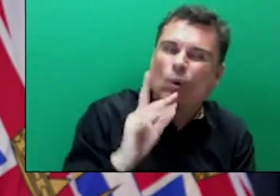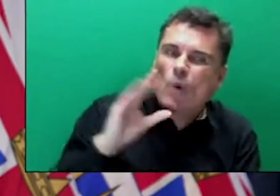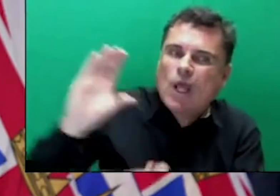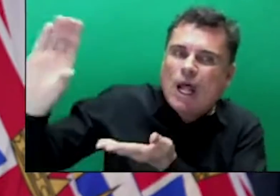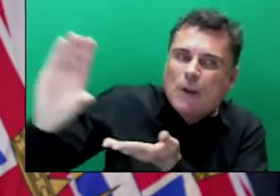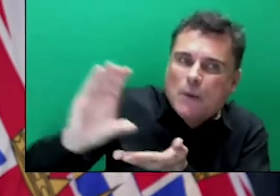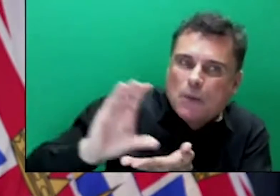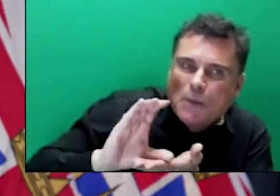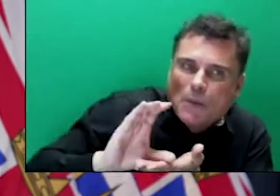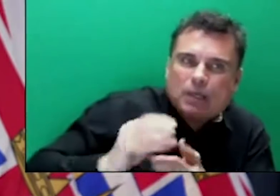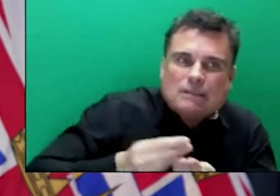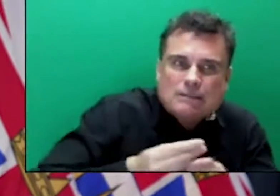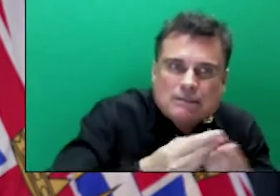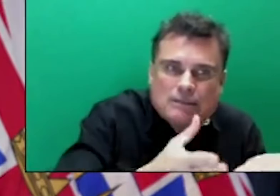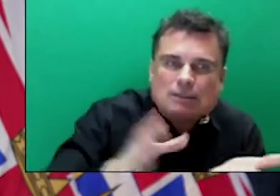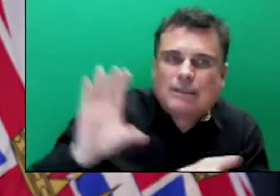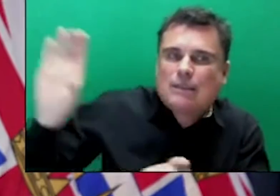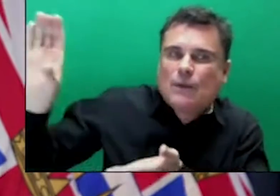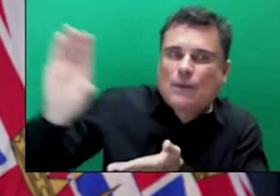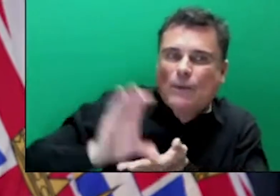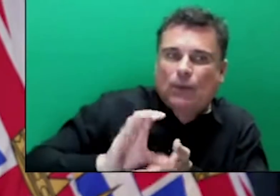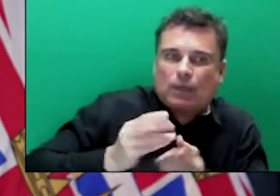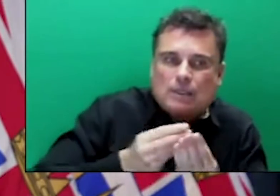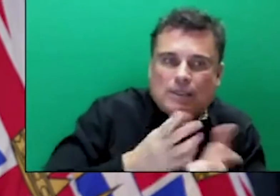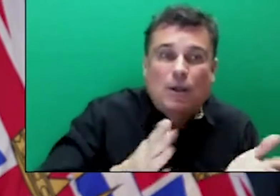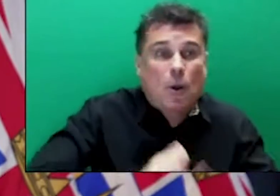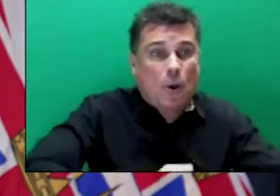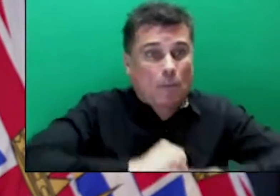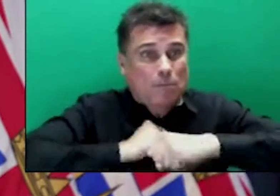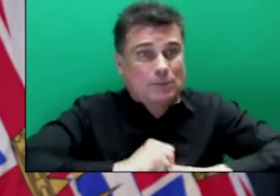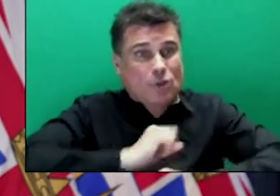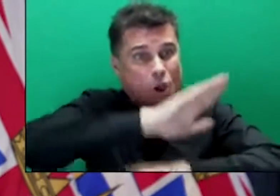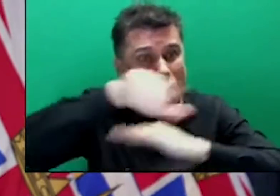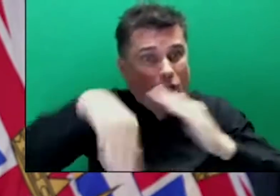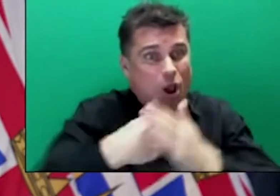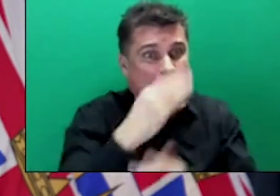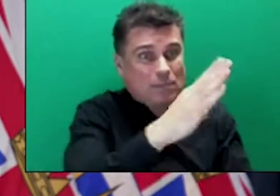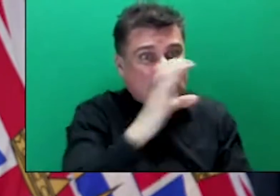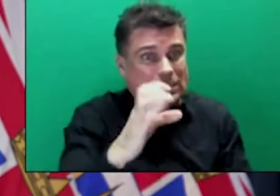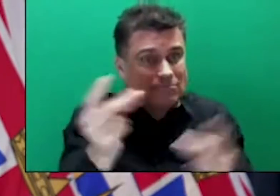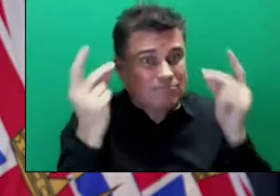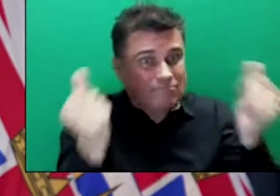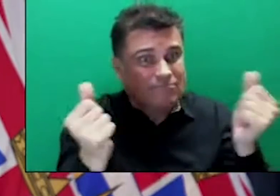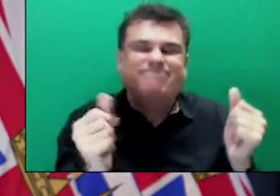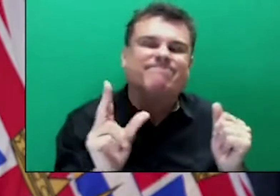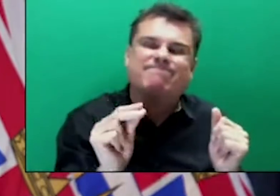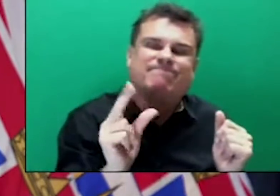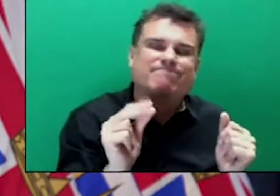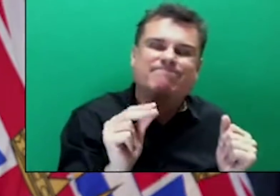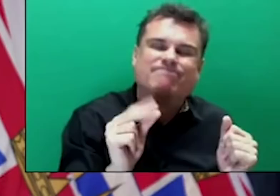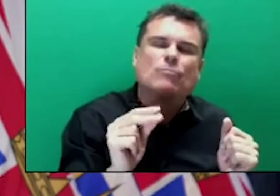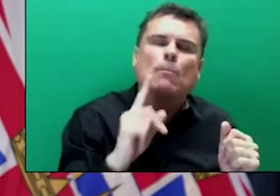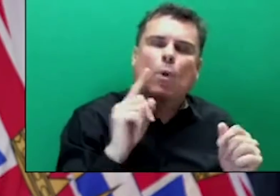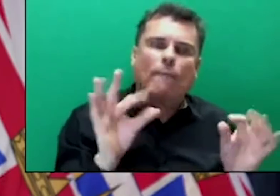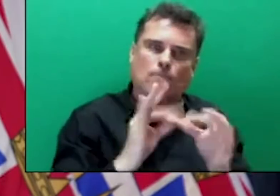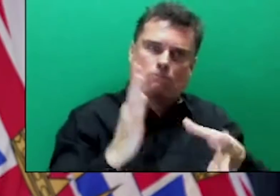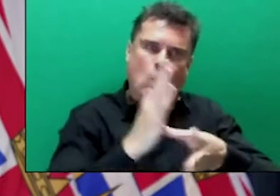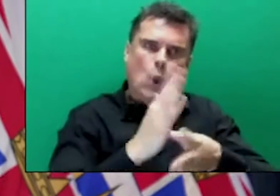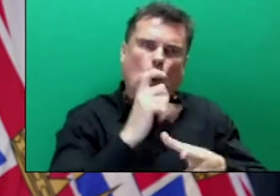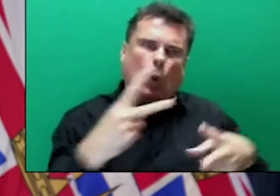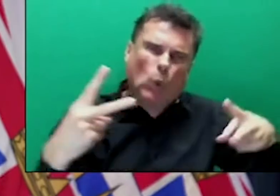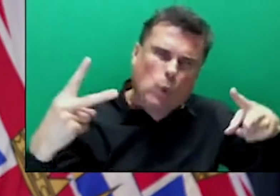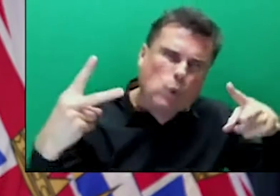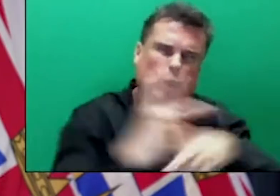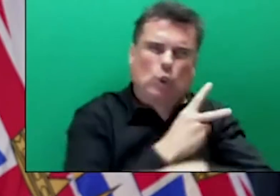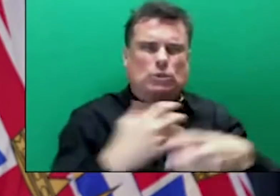to protect those people who are more likely to end up in hospital, who are more likely to die from this virus, and also